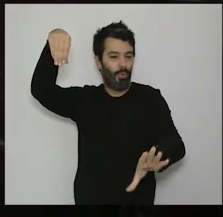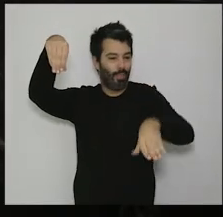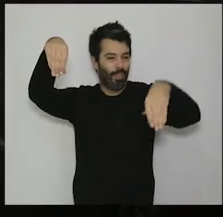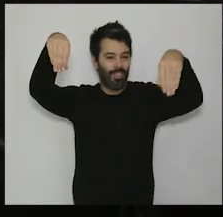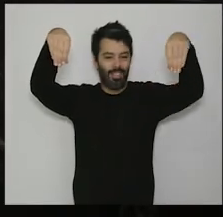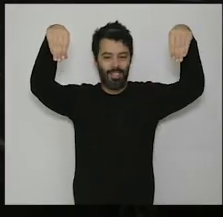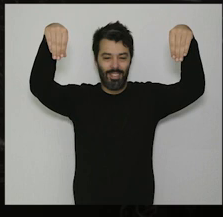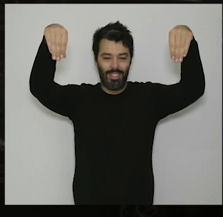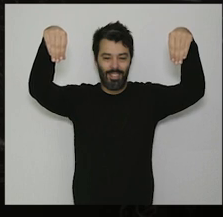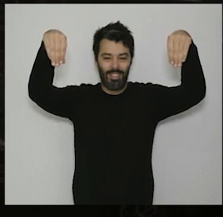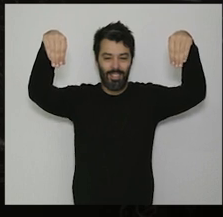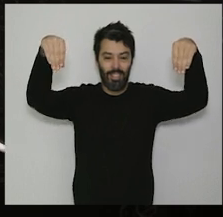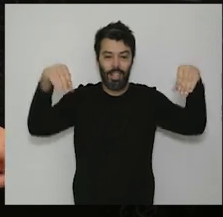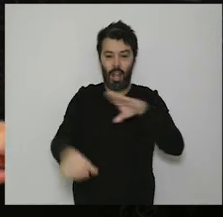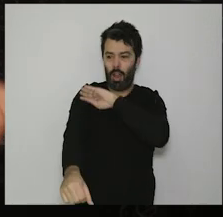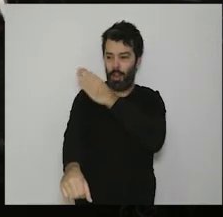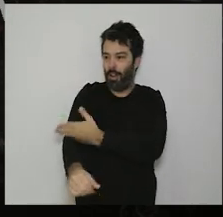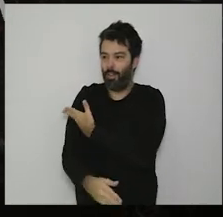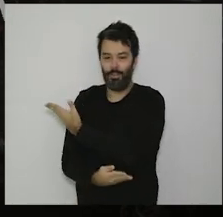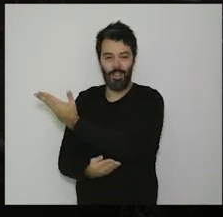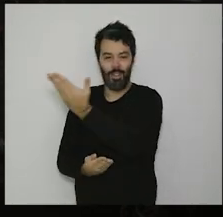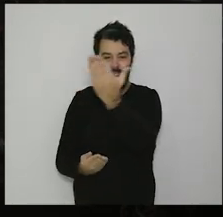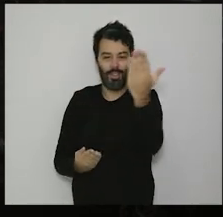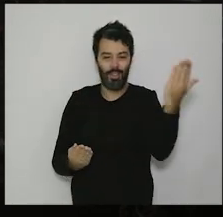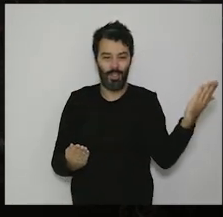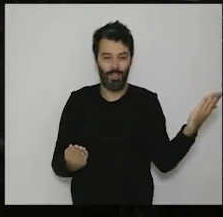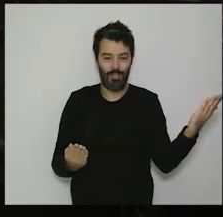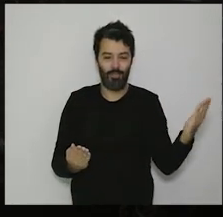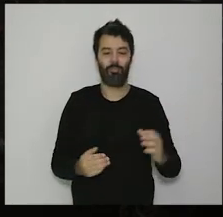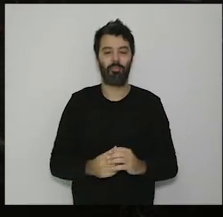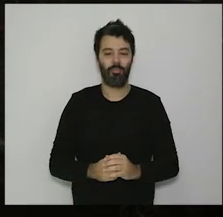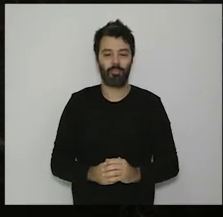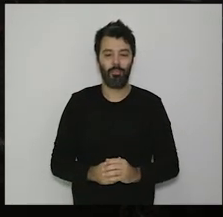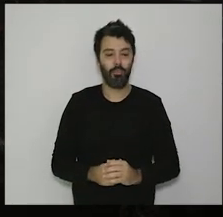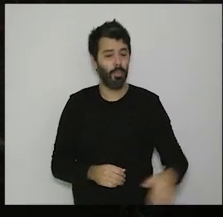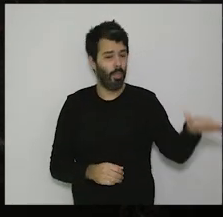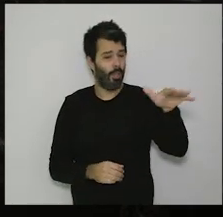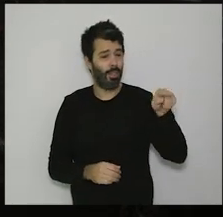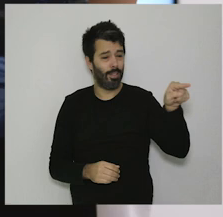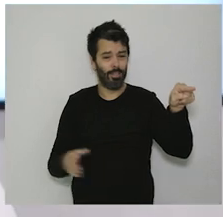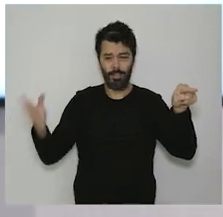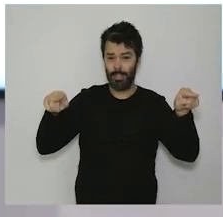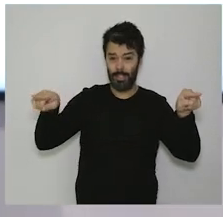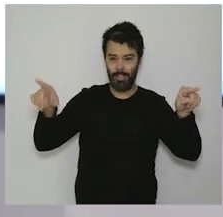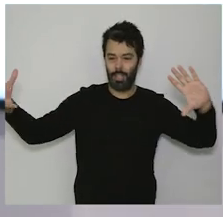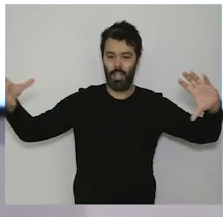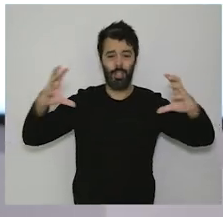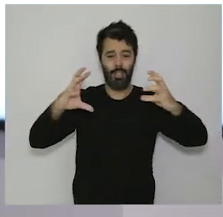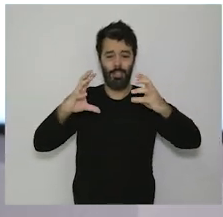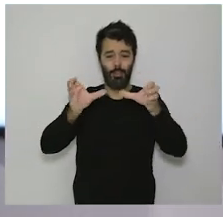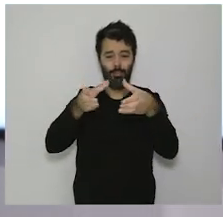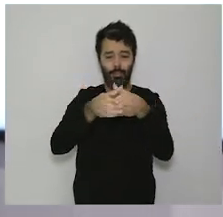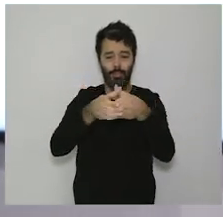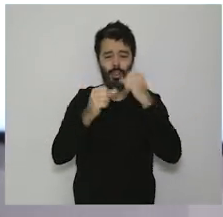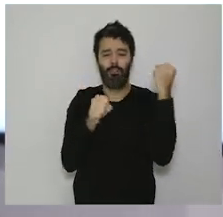and the world. Interdisciplinary research is also the foundation of the University of Aveiro, in which scientists